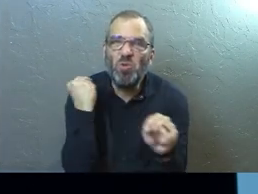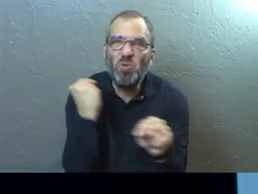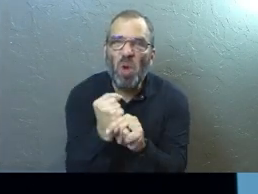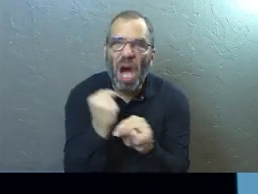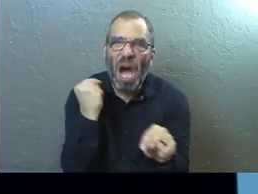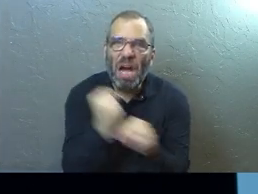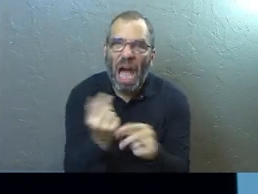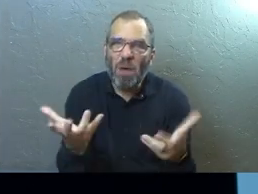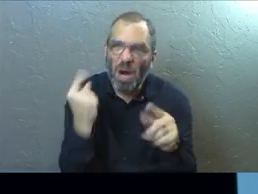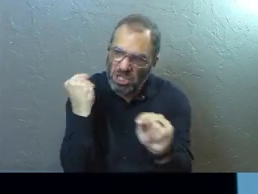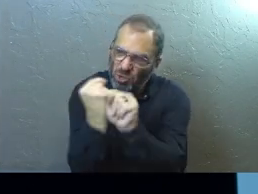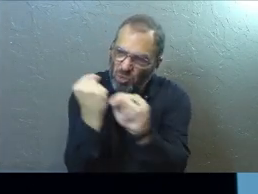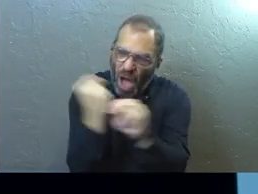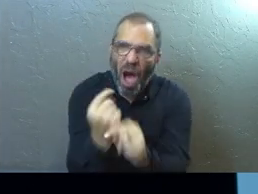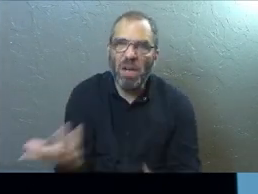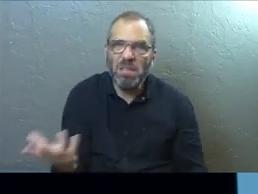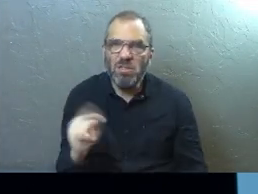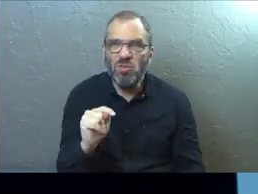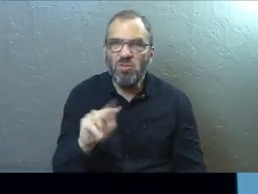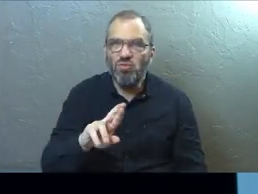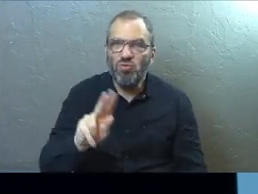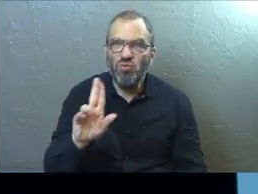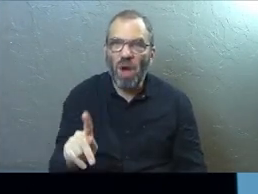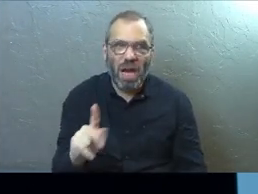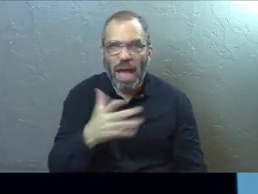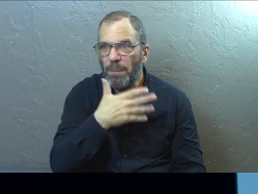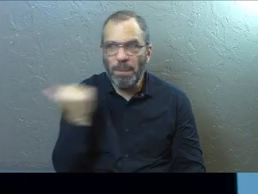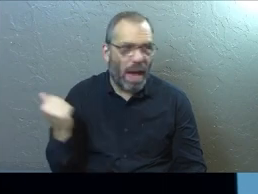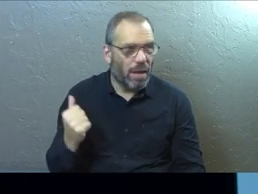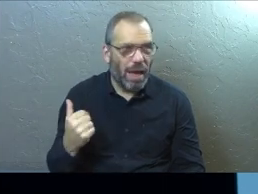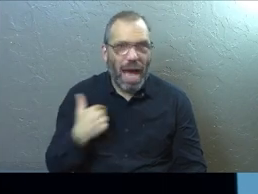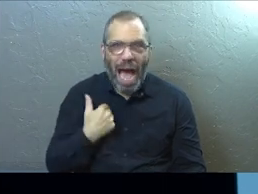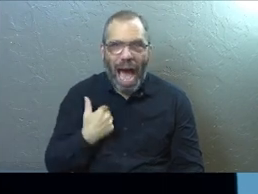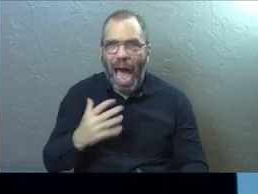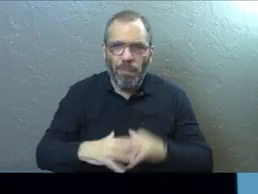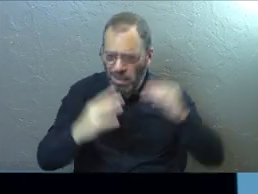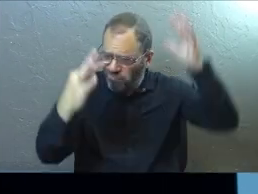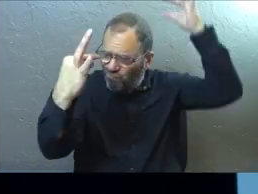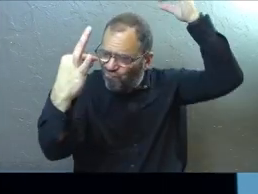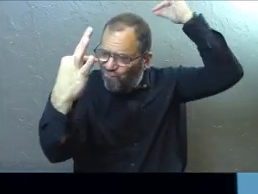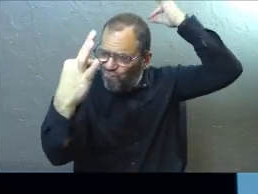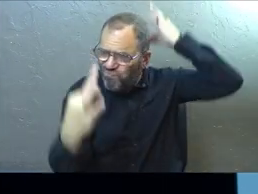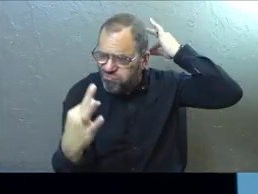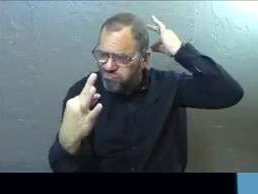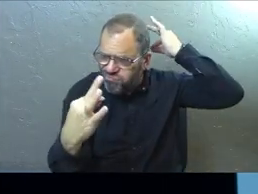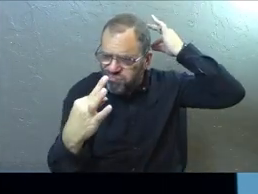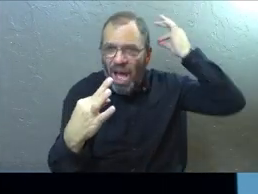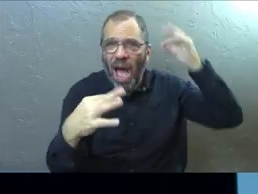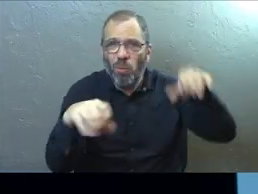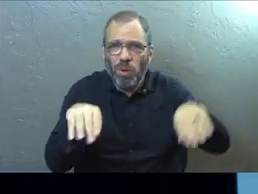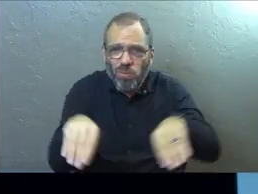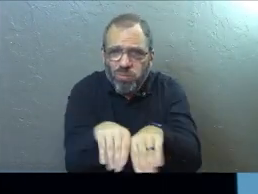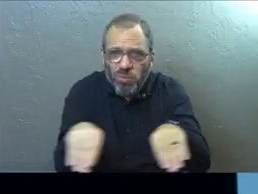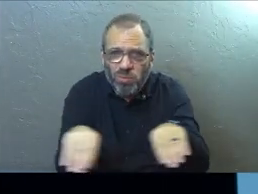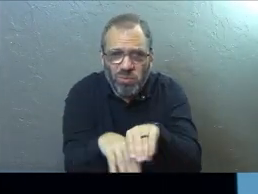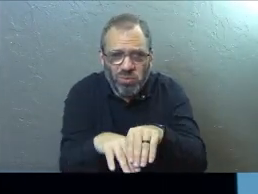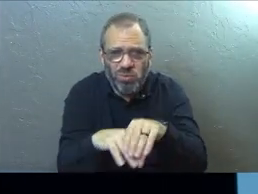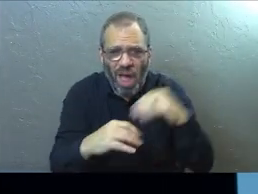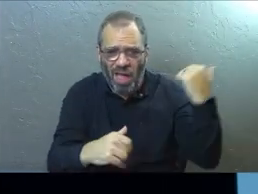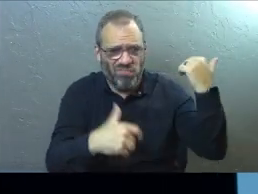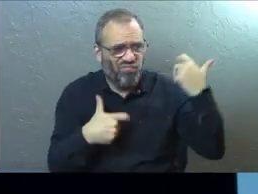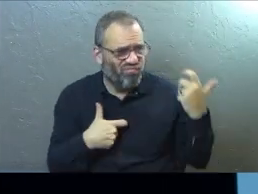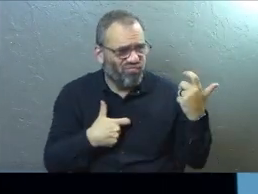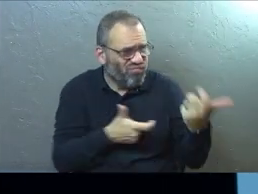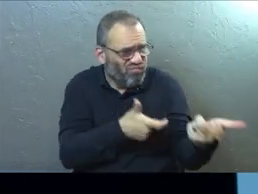And I'm like, if I just had a truck, everything would be better, you know? I'm gonna start wearing some cowboy boots. I'm gonna shoot a deer, you know what I mean? I'm like, that's what I